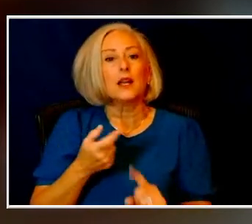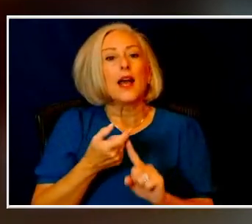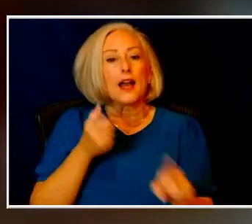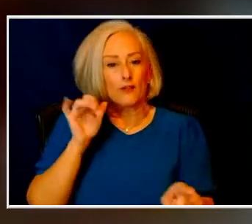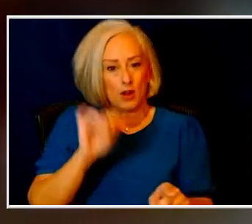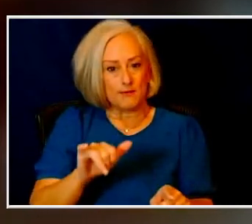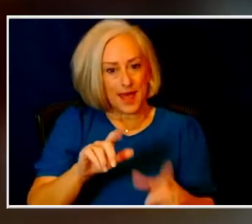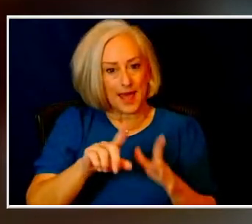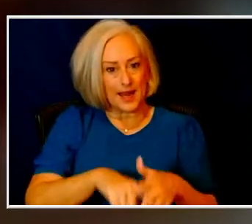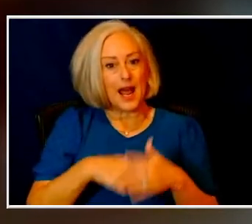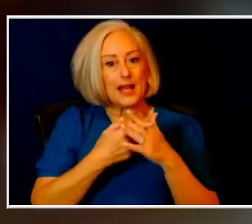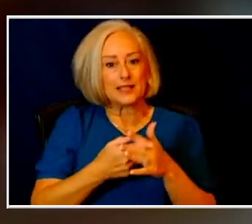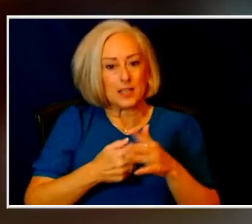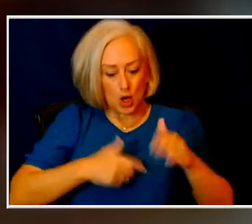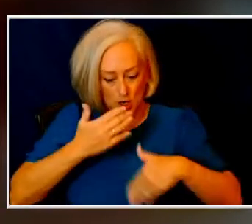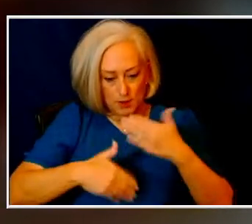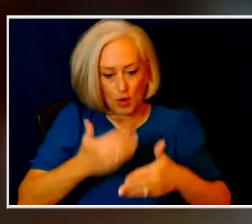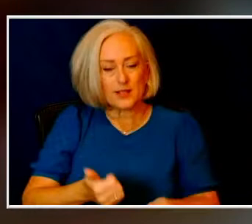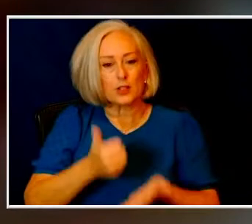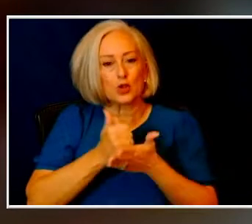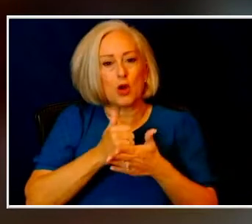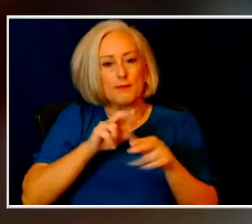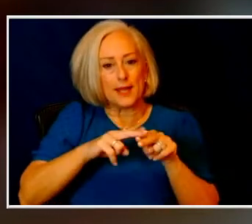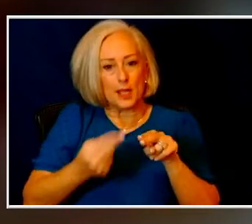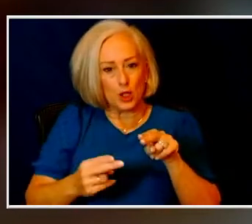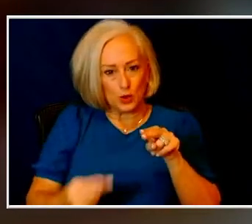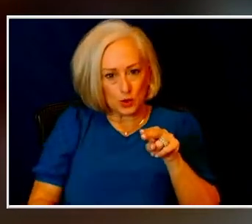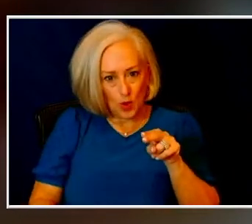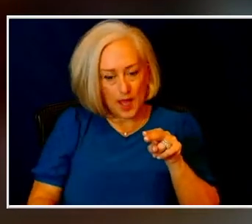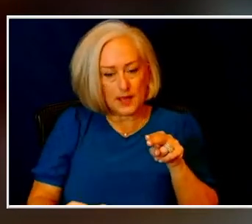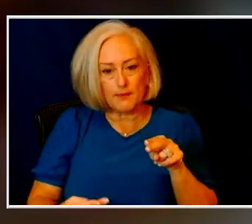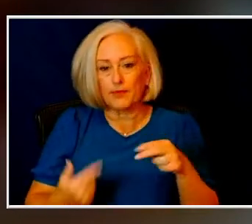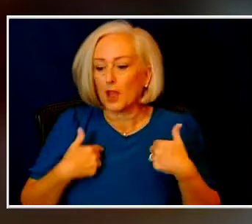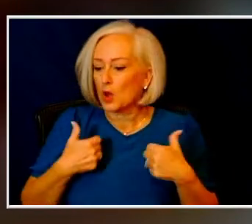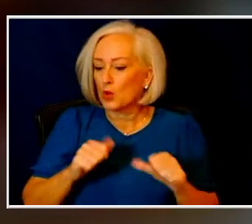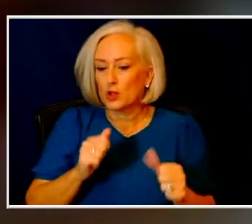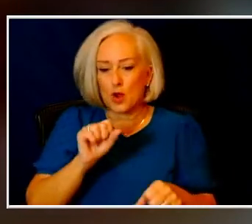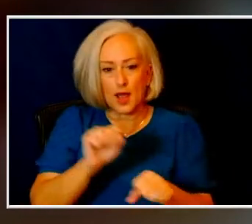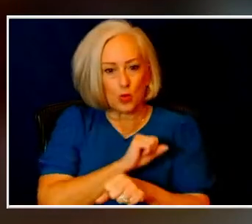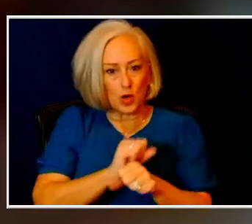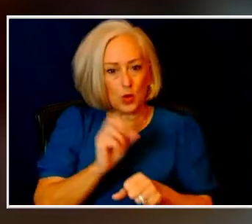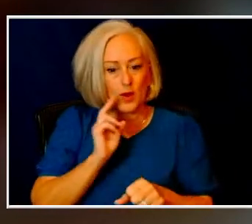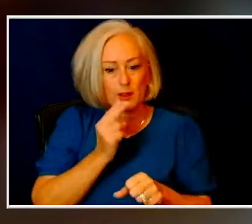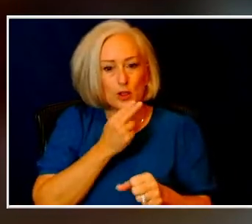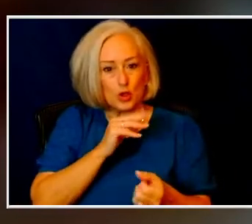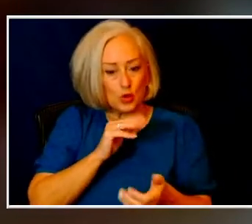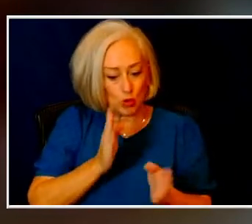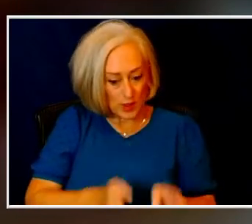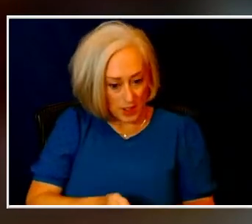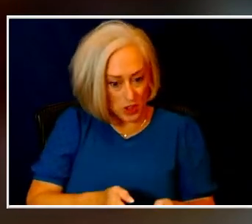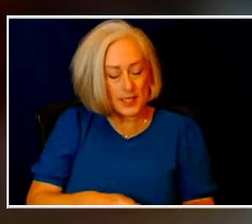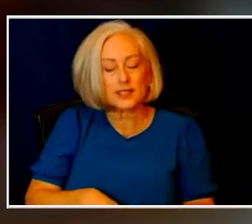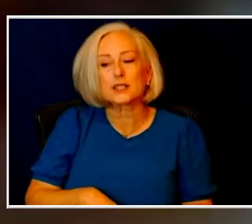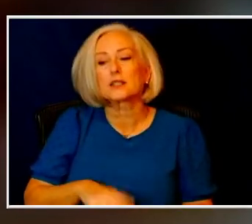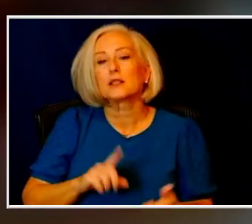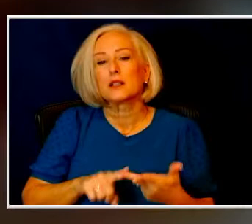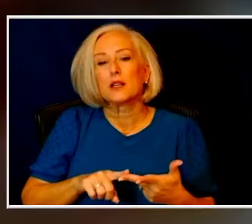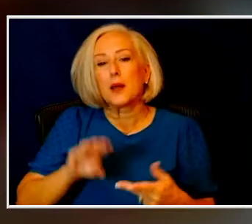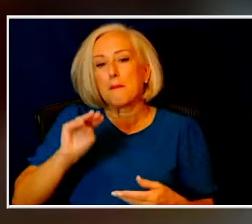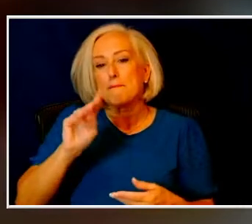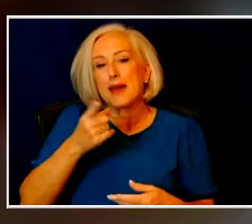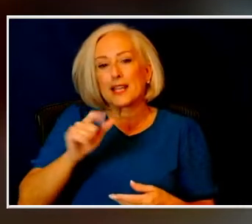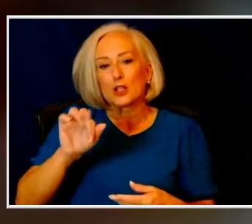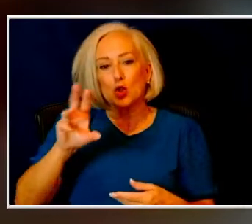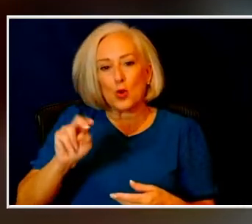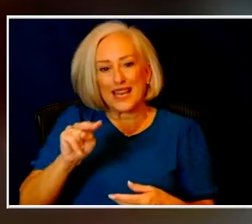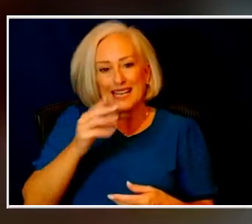process at KU of help me lose weight. And we tried a nutritionist, we tried the metabolic diet or the Mediterranean diet, and I